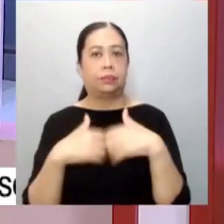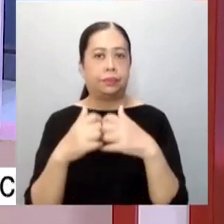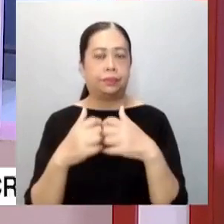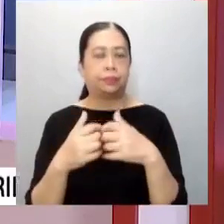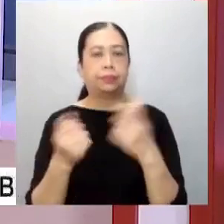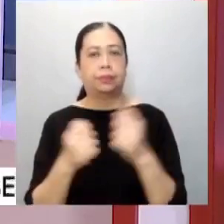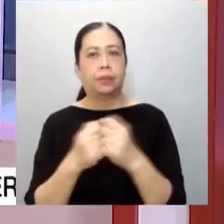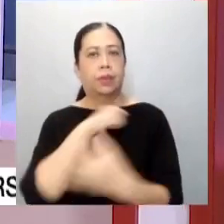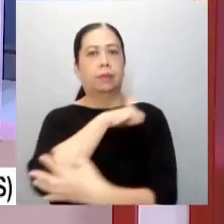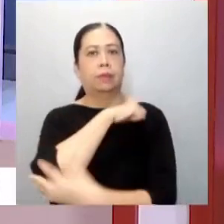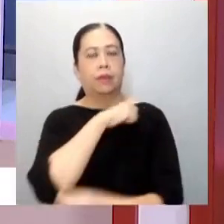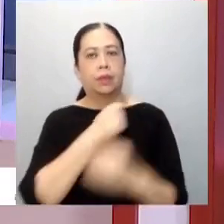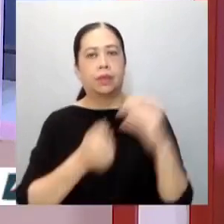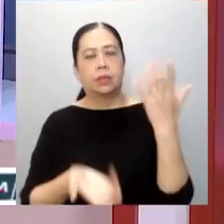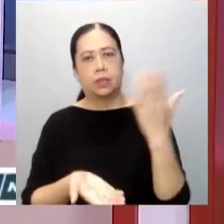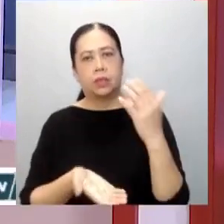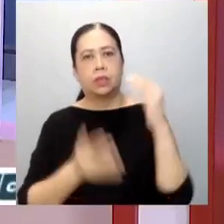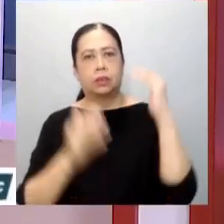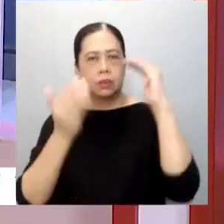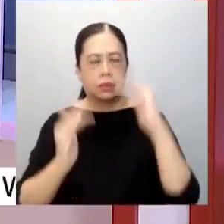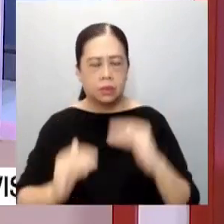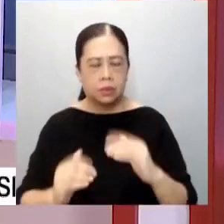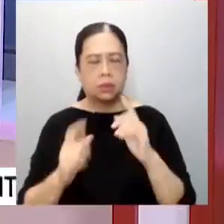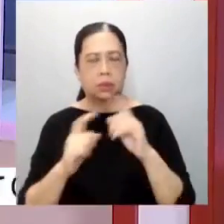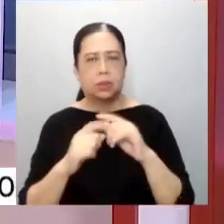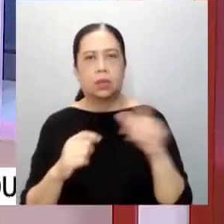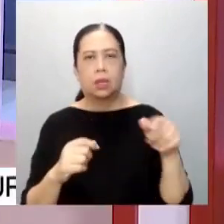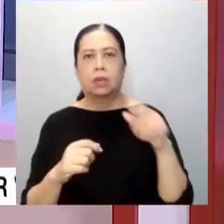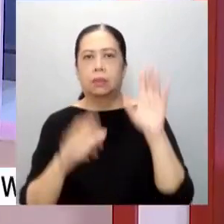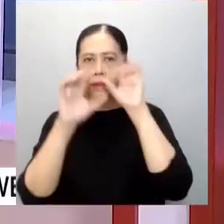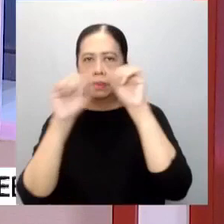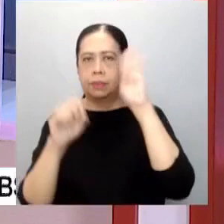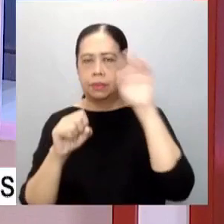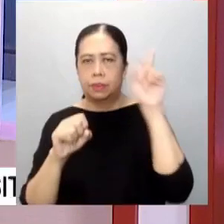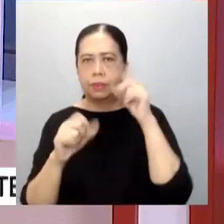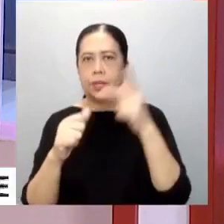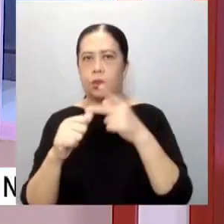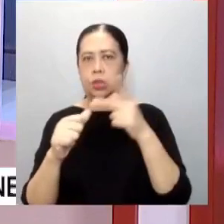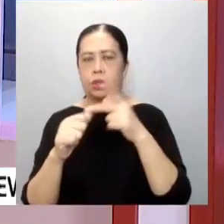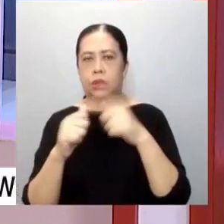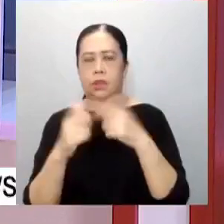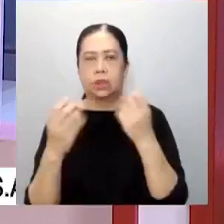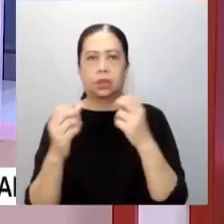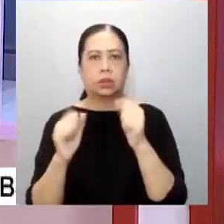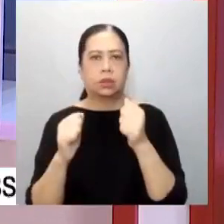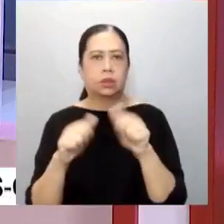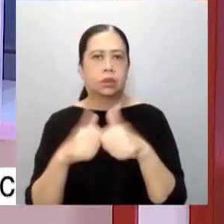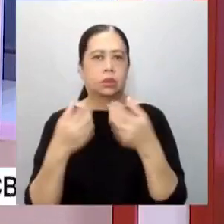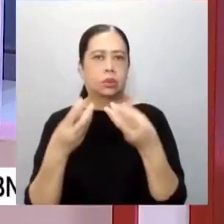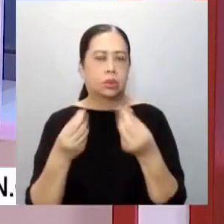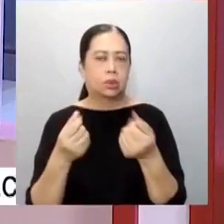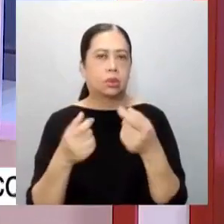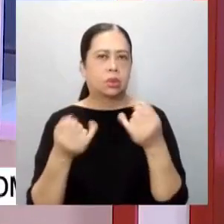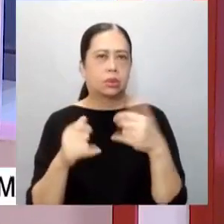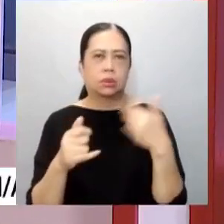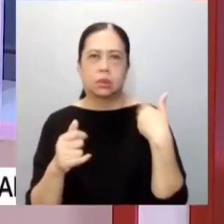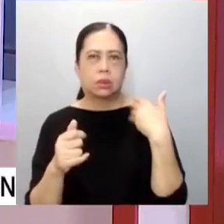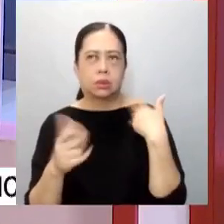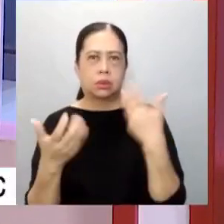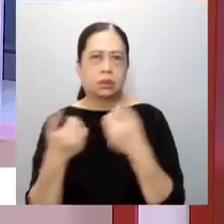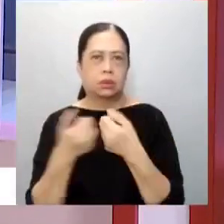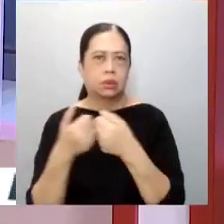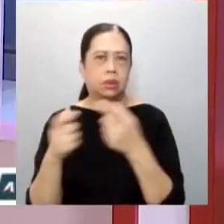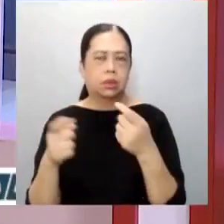alleviation remain the Marcos administration's top priority, priority measures meant to address these issues have yet to hurdle the Congress